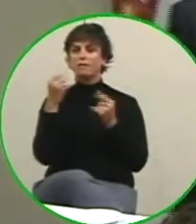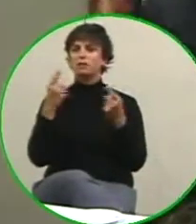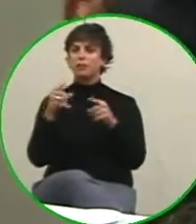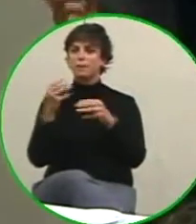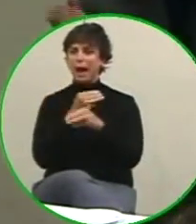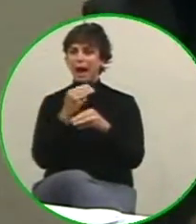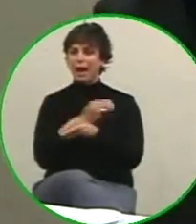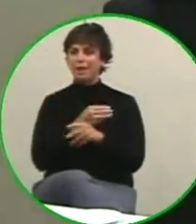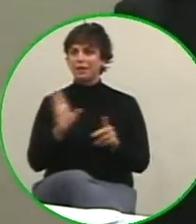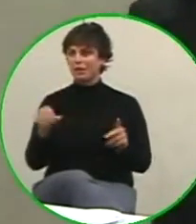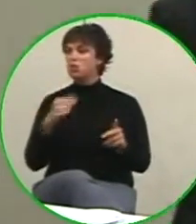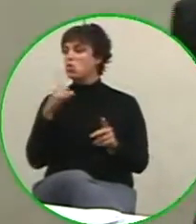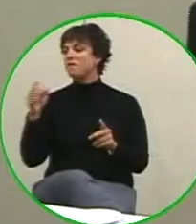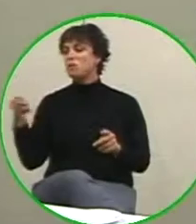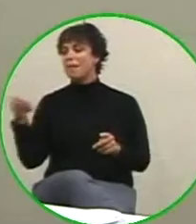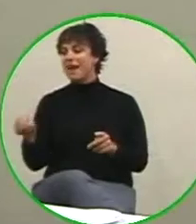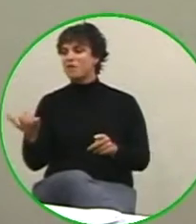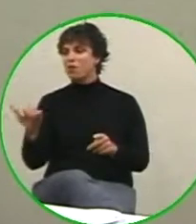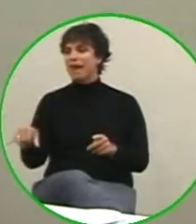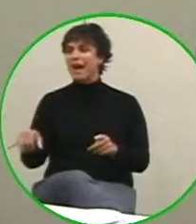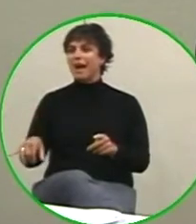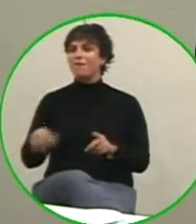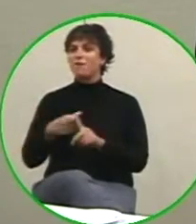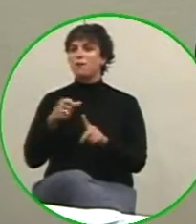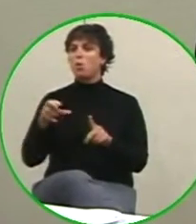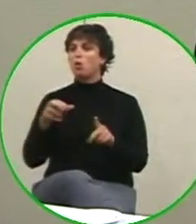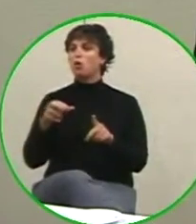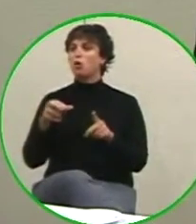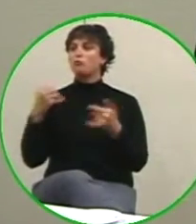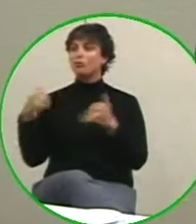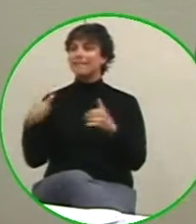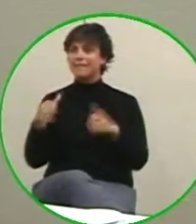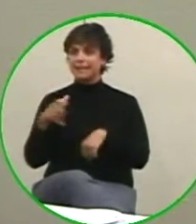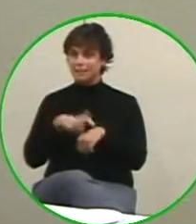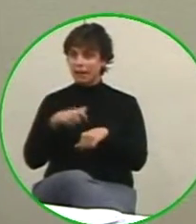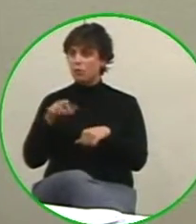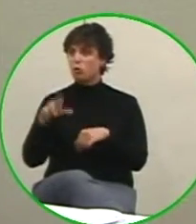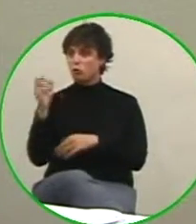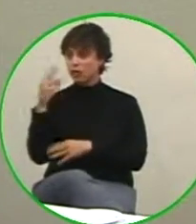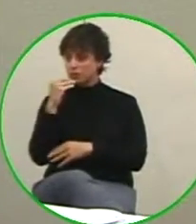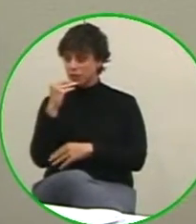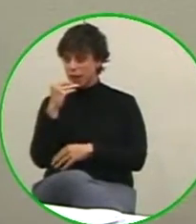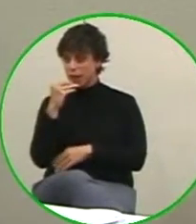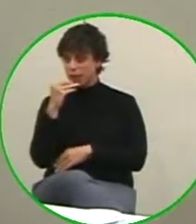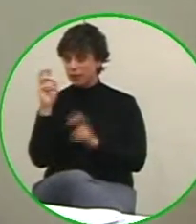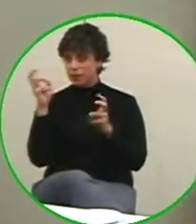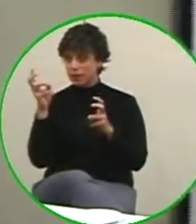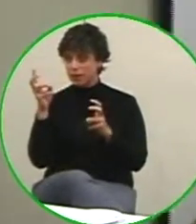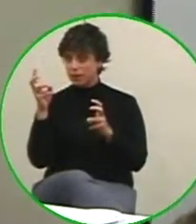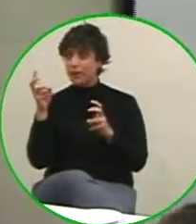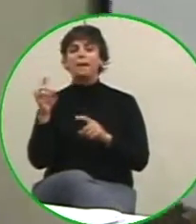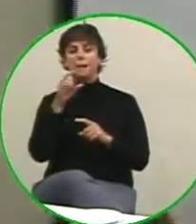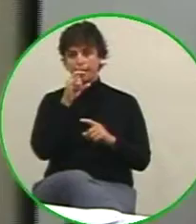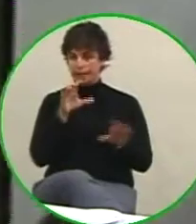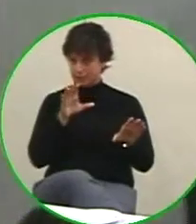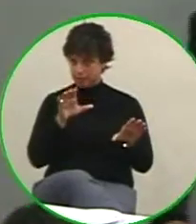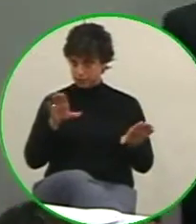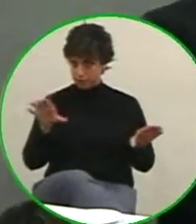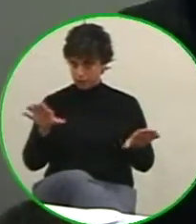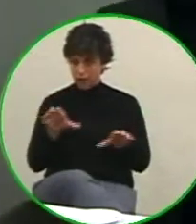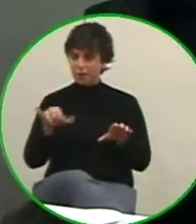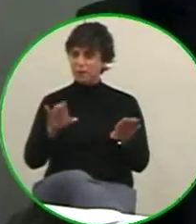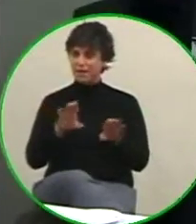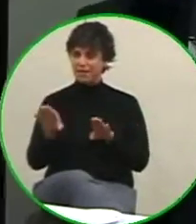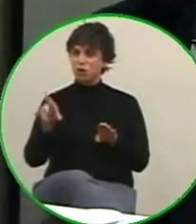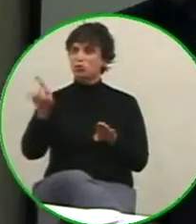class and you say you're going to have to pay for that out of your recess time or your lunch time, they've done the behavior, you've